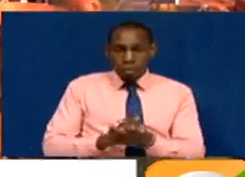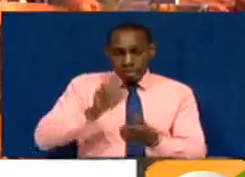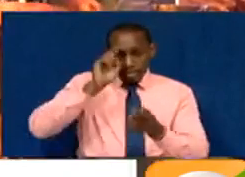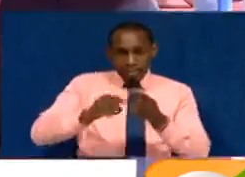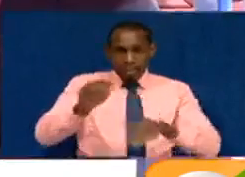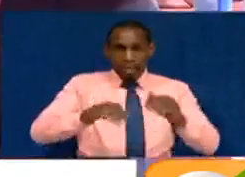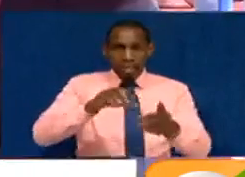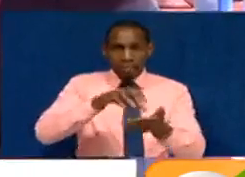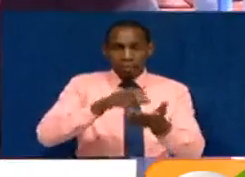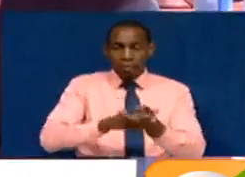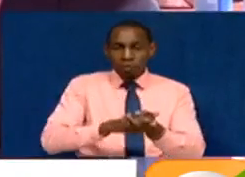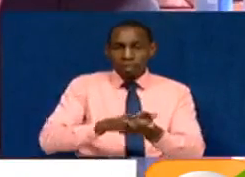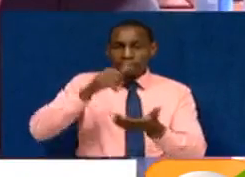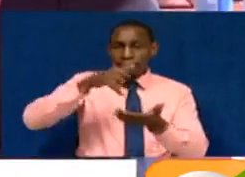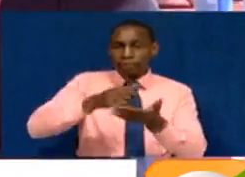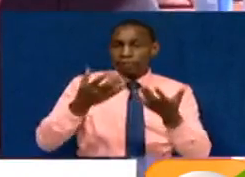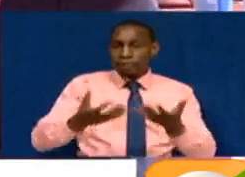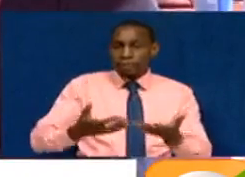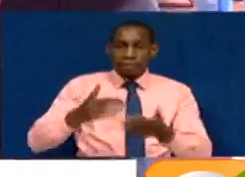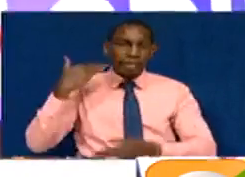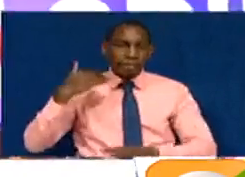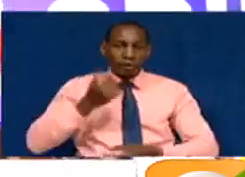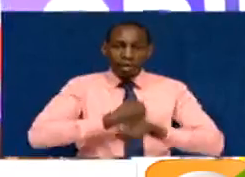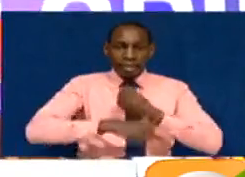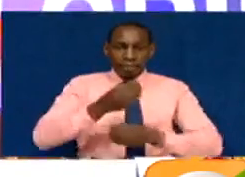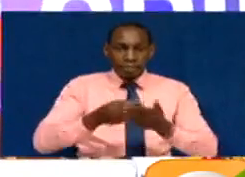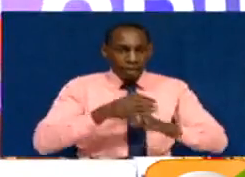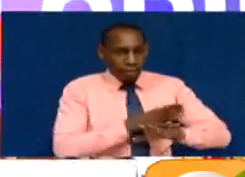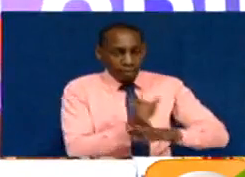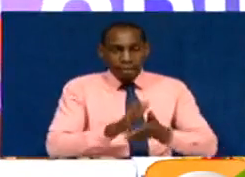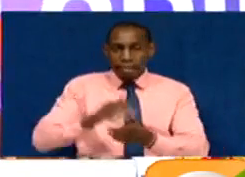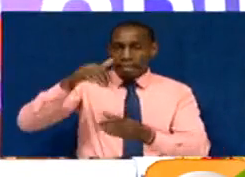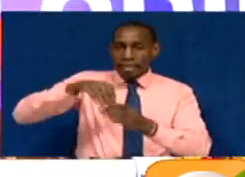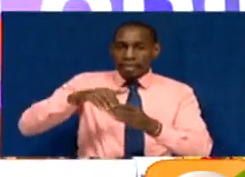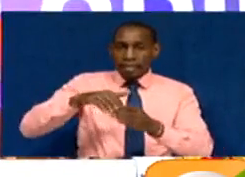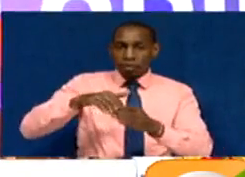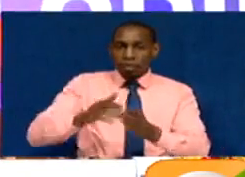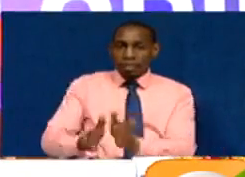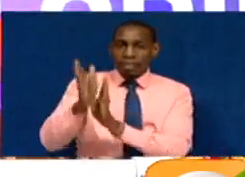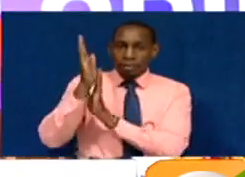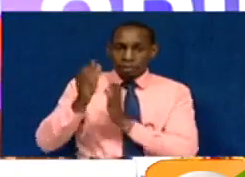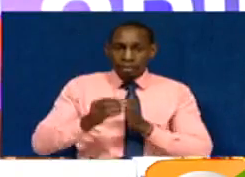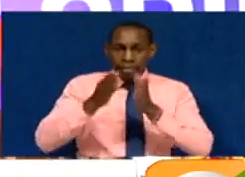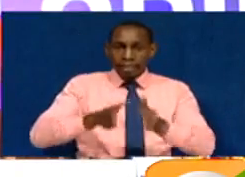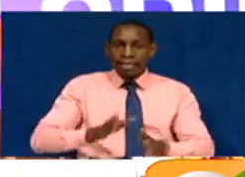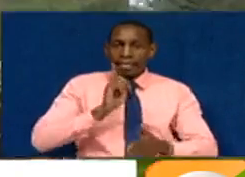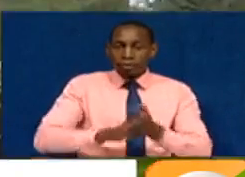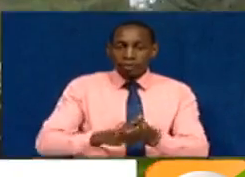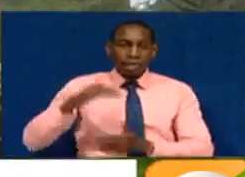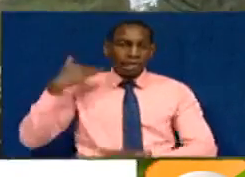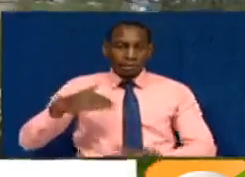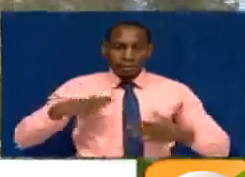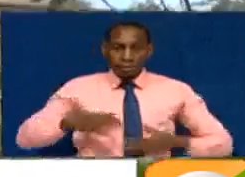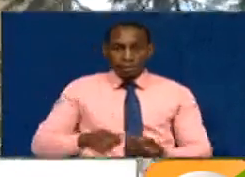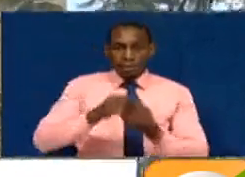elective positions is dominated by criminals and money launderers. The internal security chief estimates that crooks, particularly